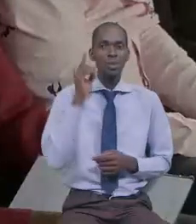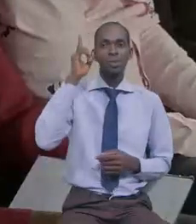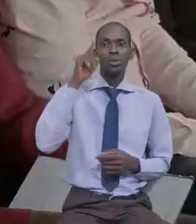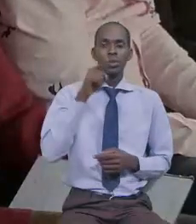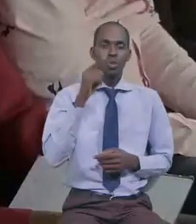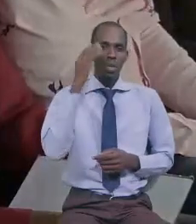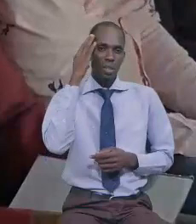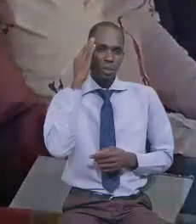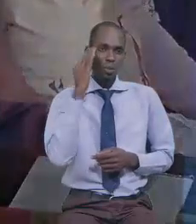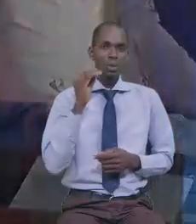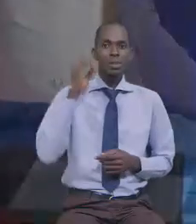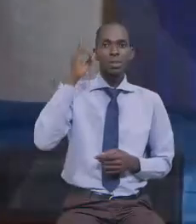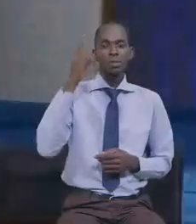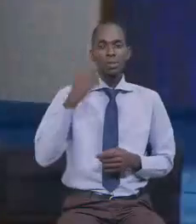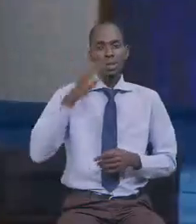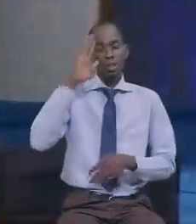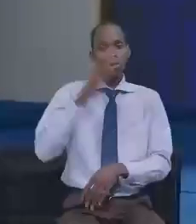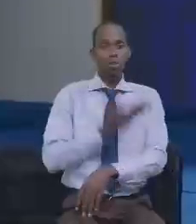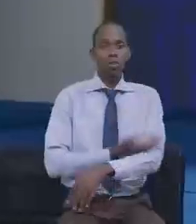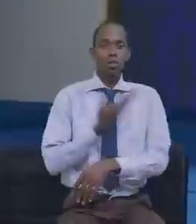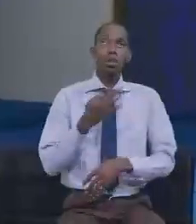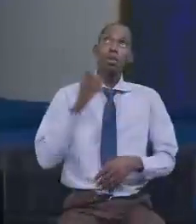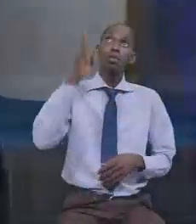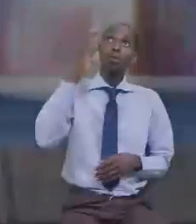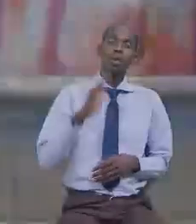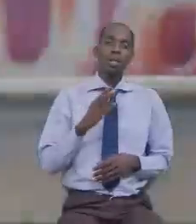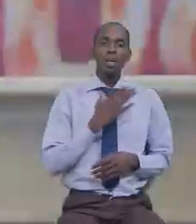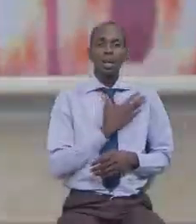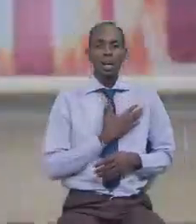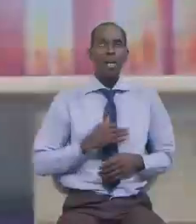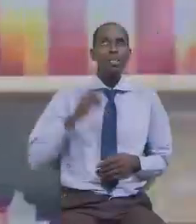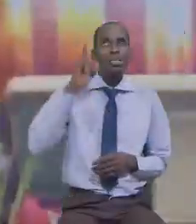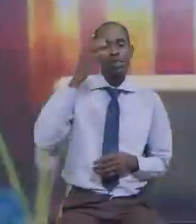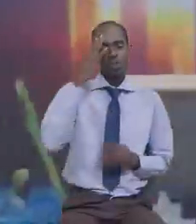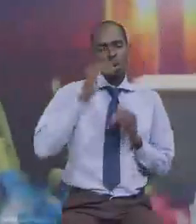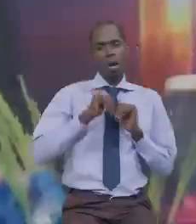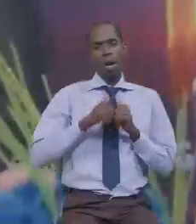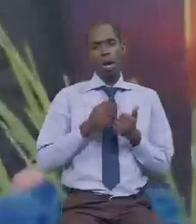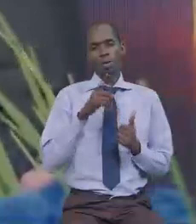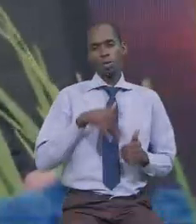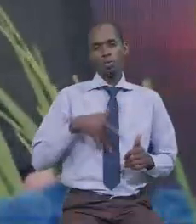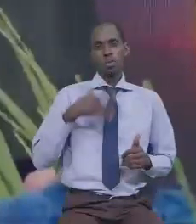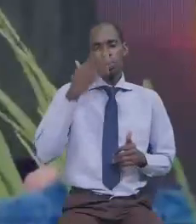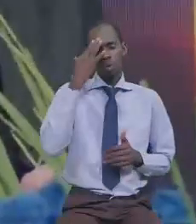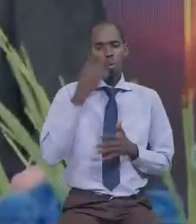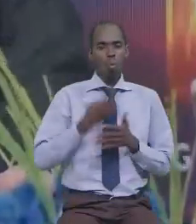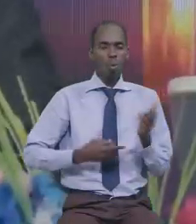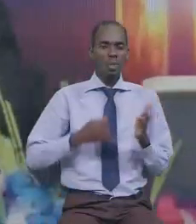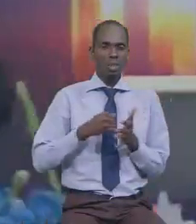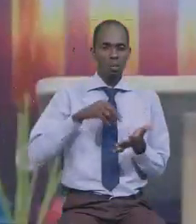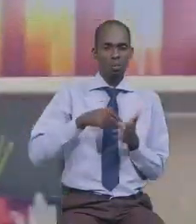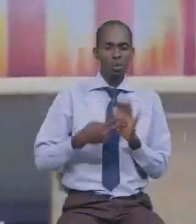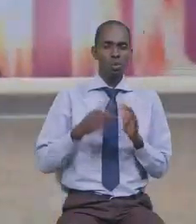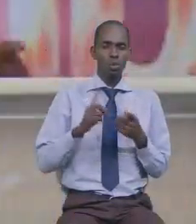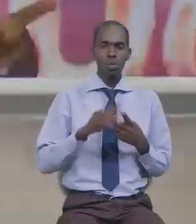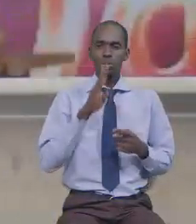him, the Son of God, and he knows how it feels. He knows what it takes to be a son of God. And